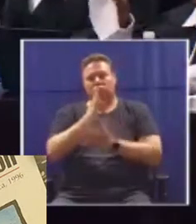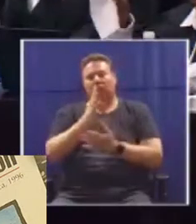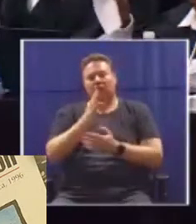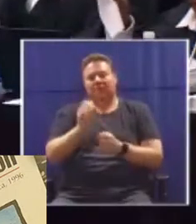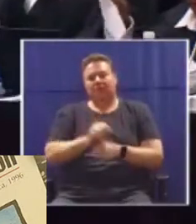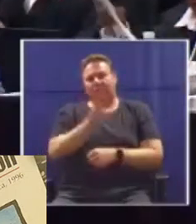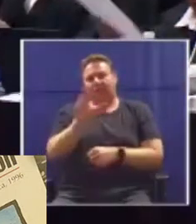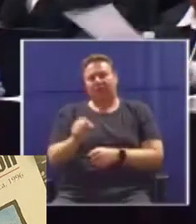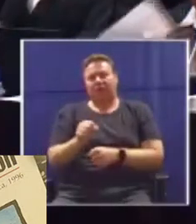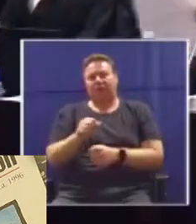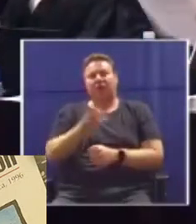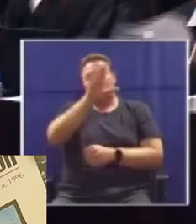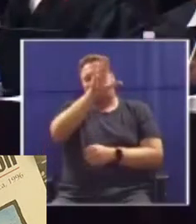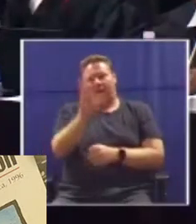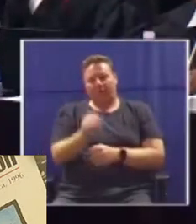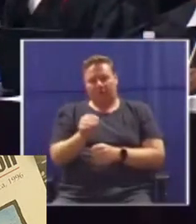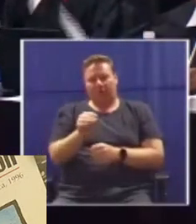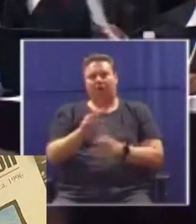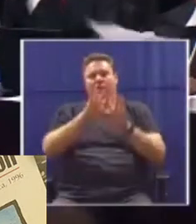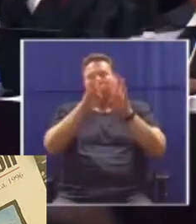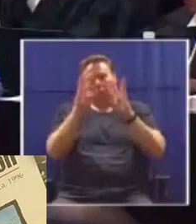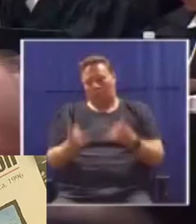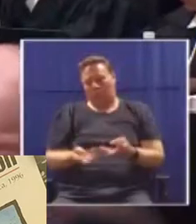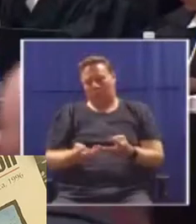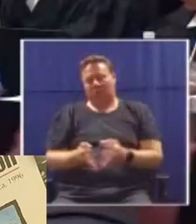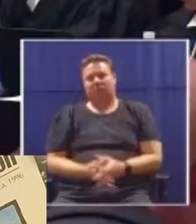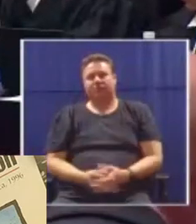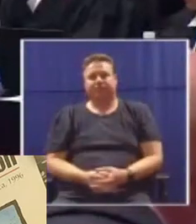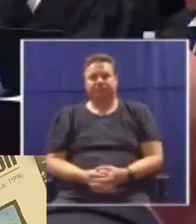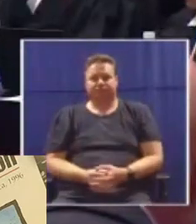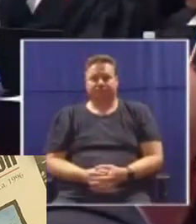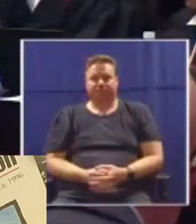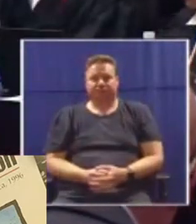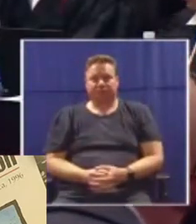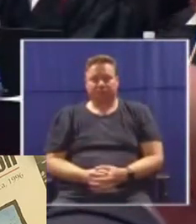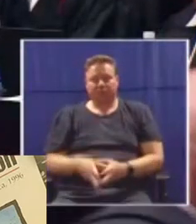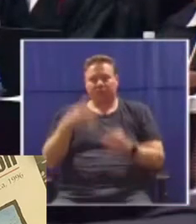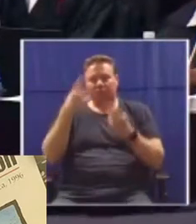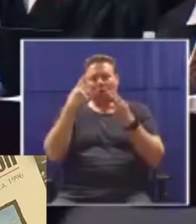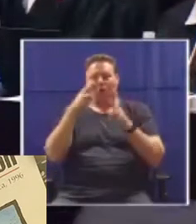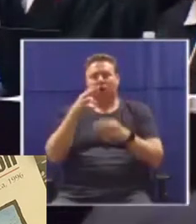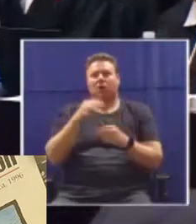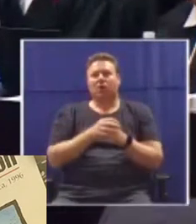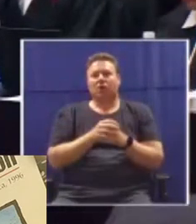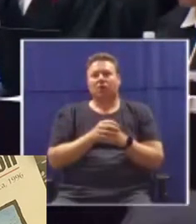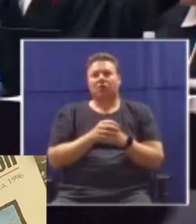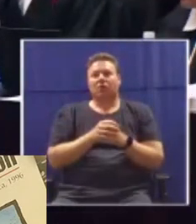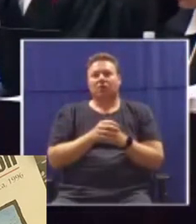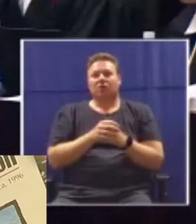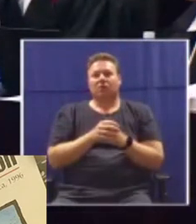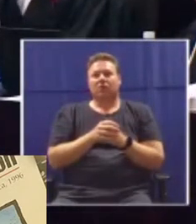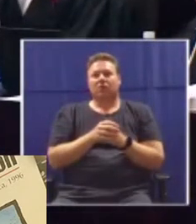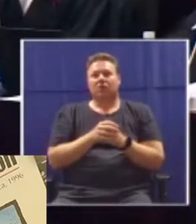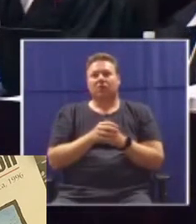and the world. Thank you. The Honorable April H.G.